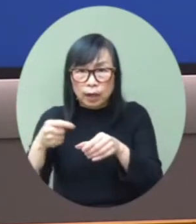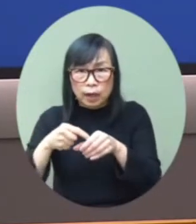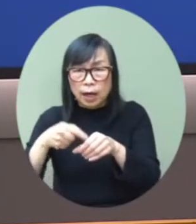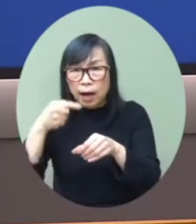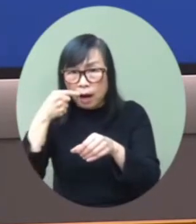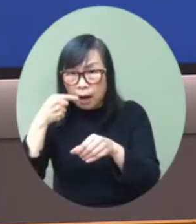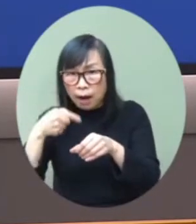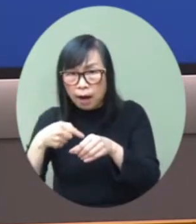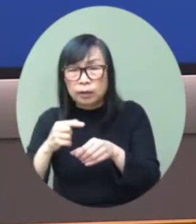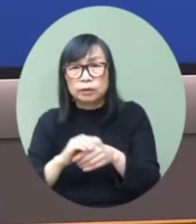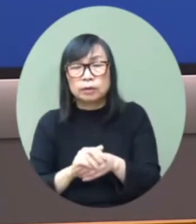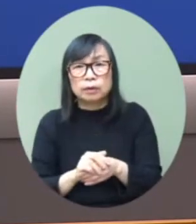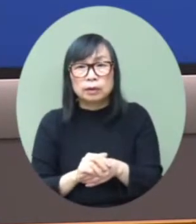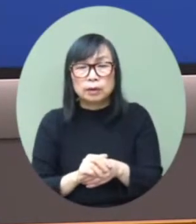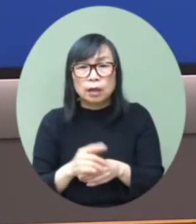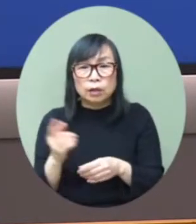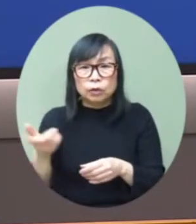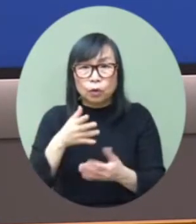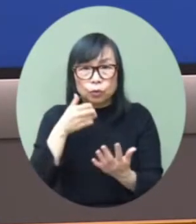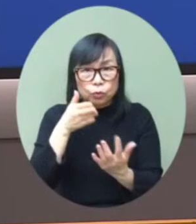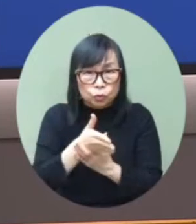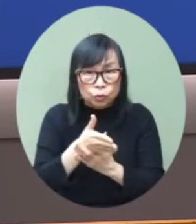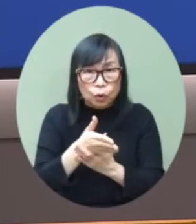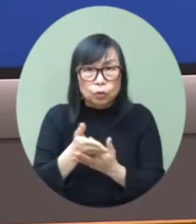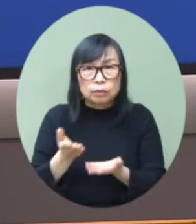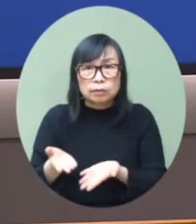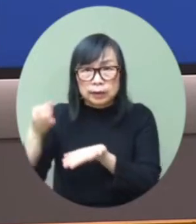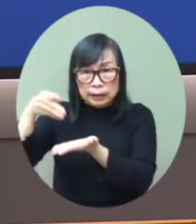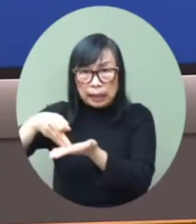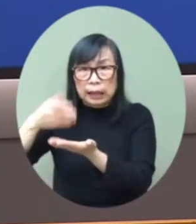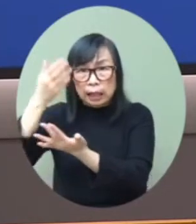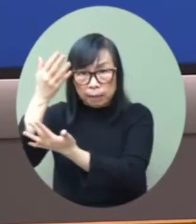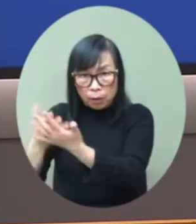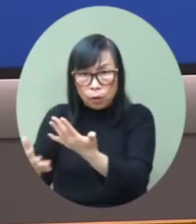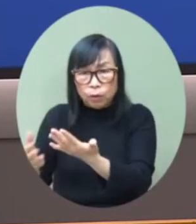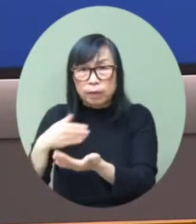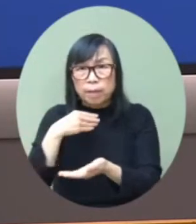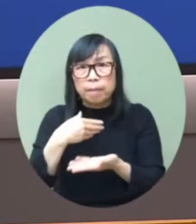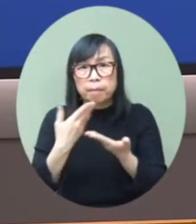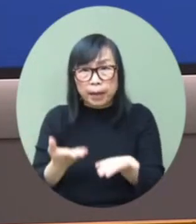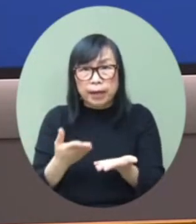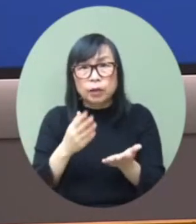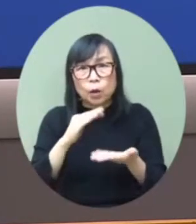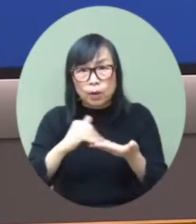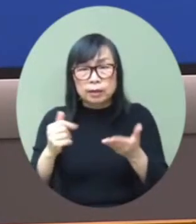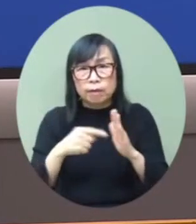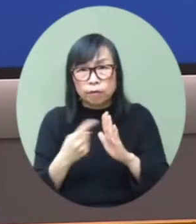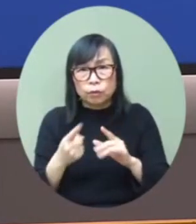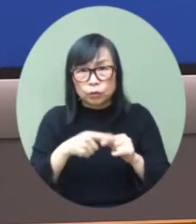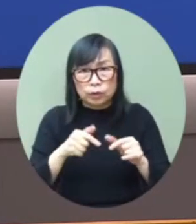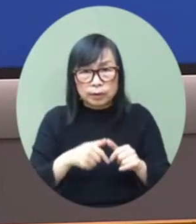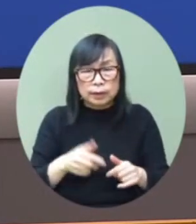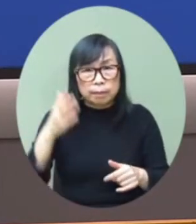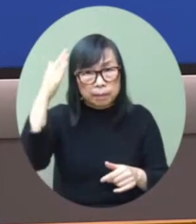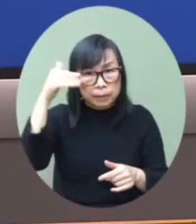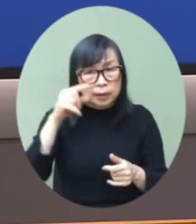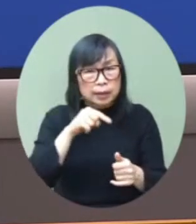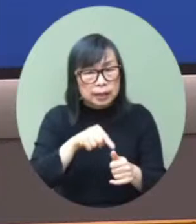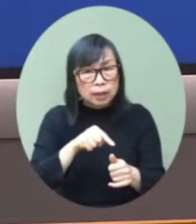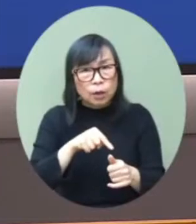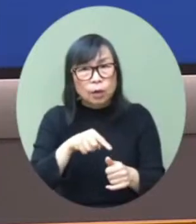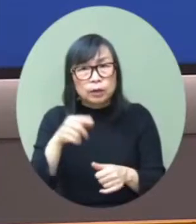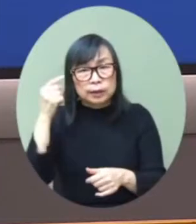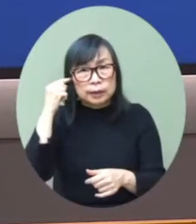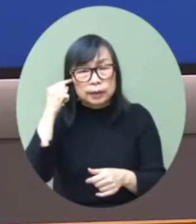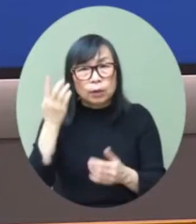to make good use of RAT kits. And please report your case if it is positive, so